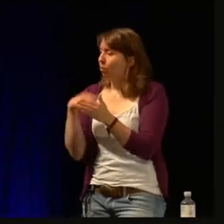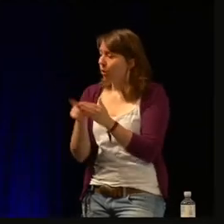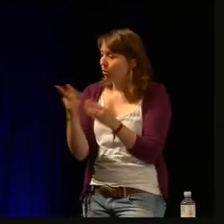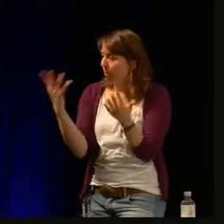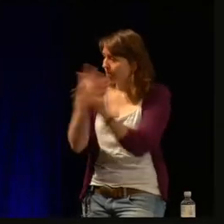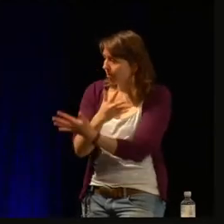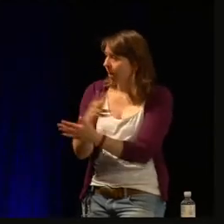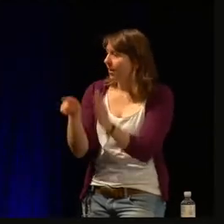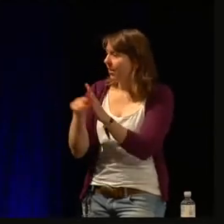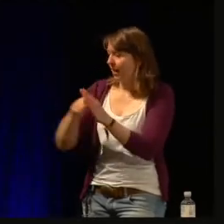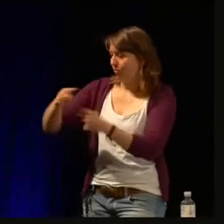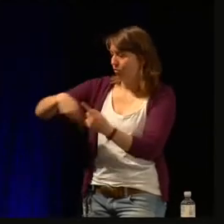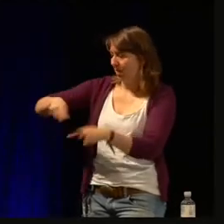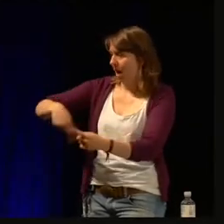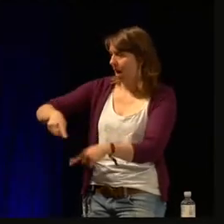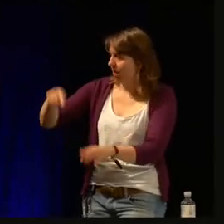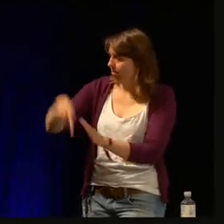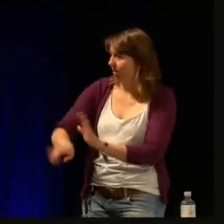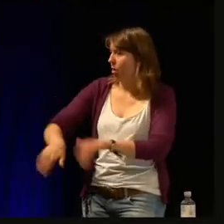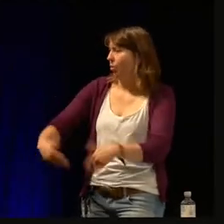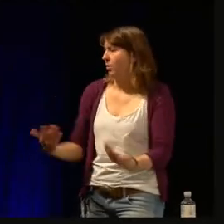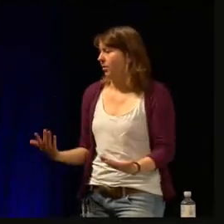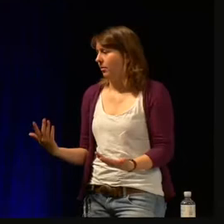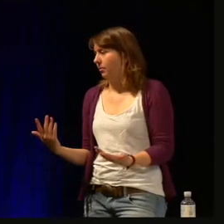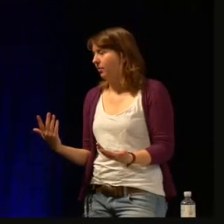calculated in some sort of negative spiral